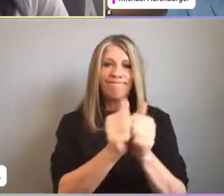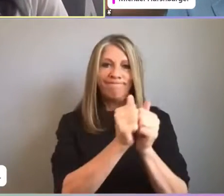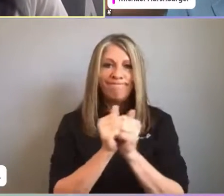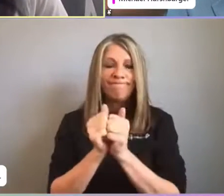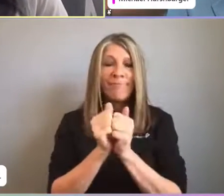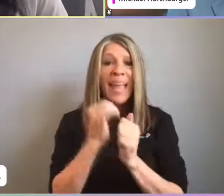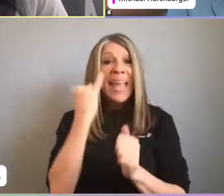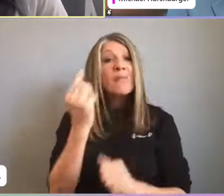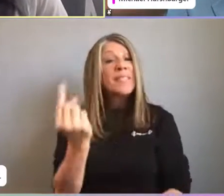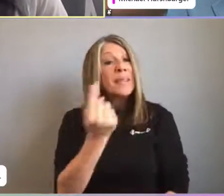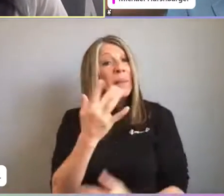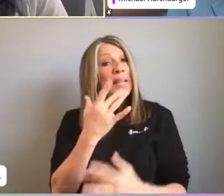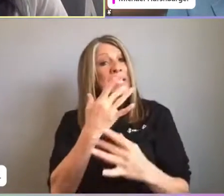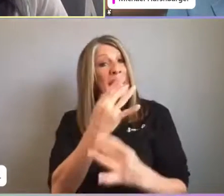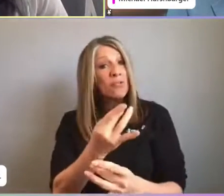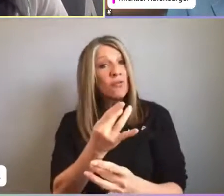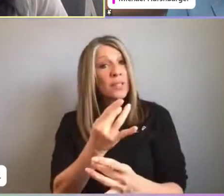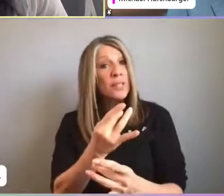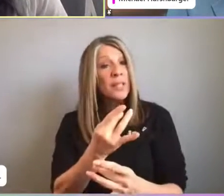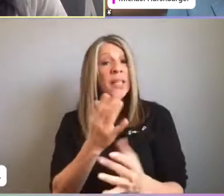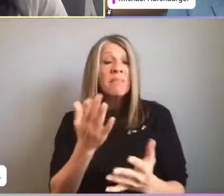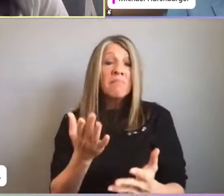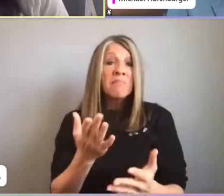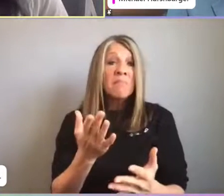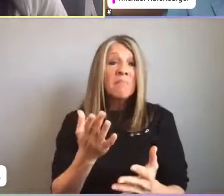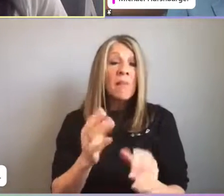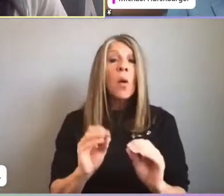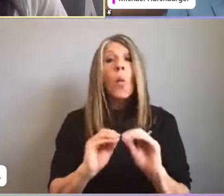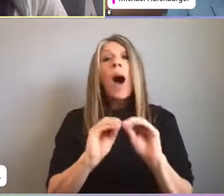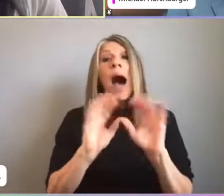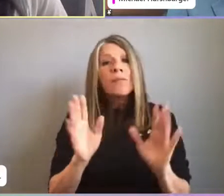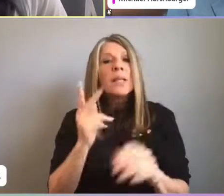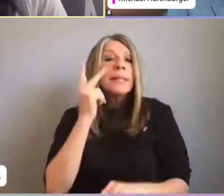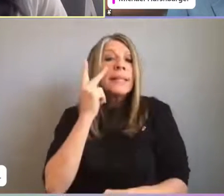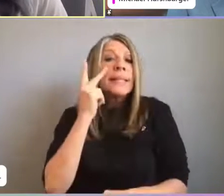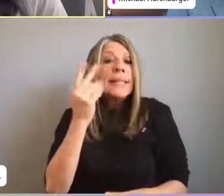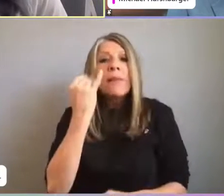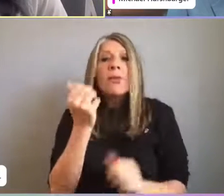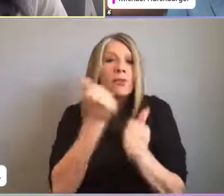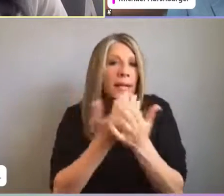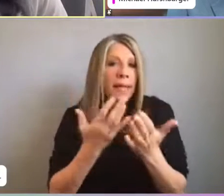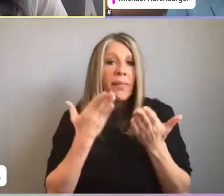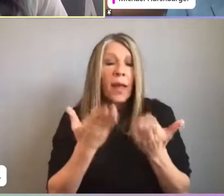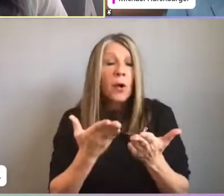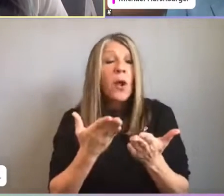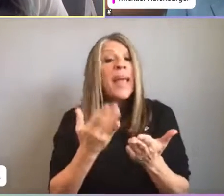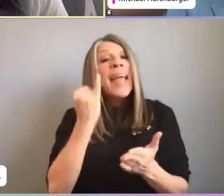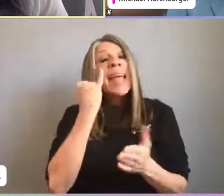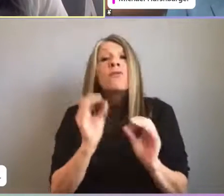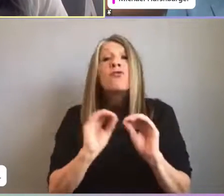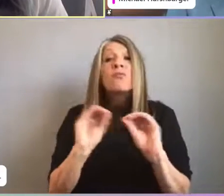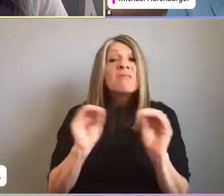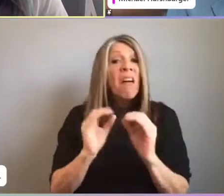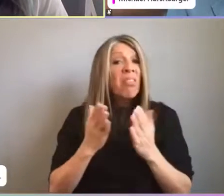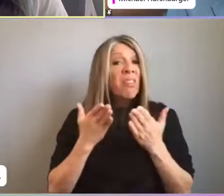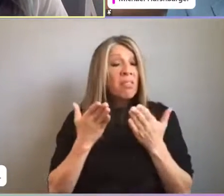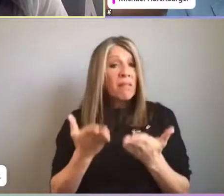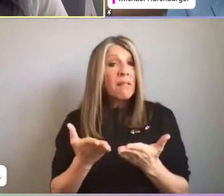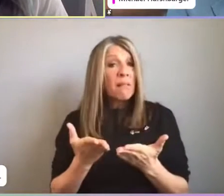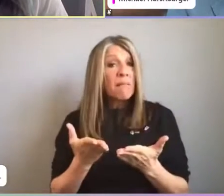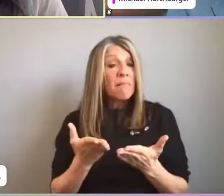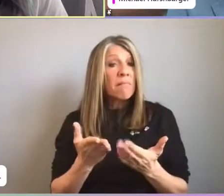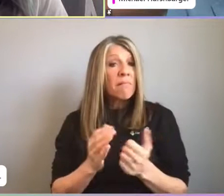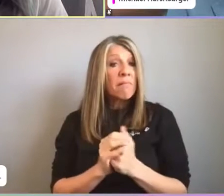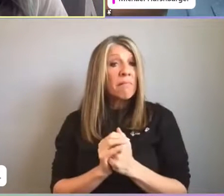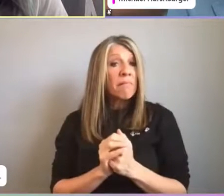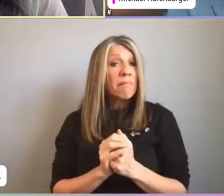If somebody's interested, I would first, well, obviously see if there's anything there. If there's nothing there,